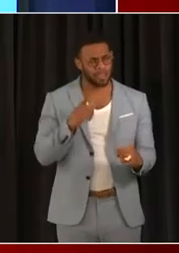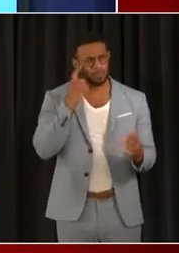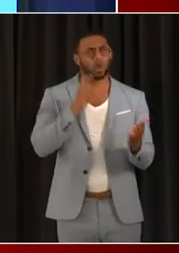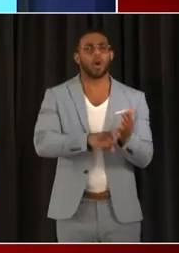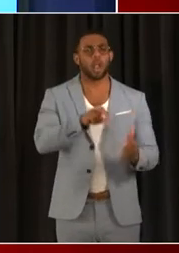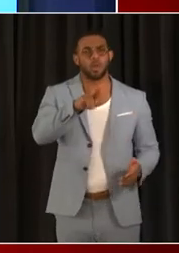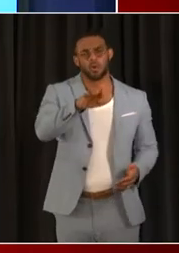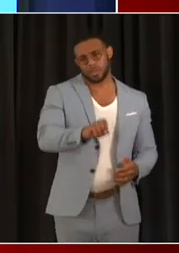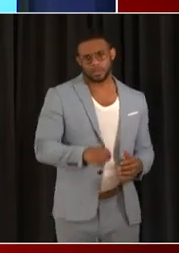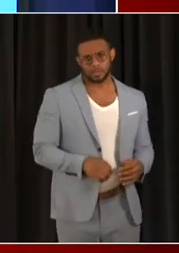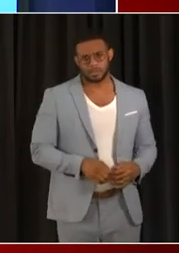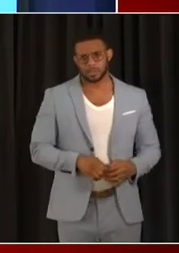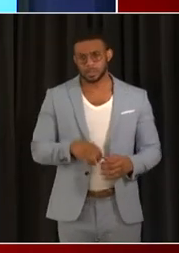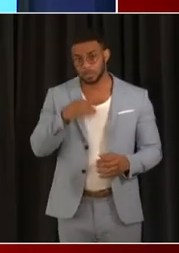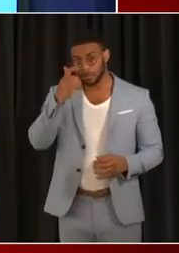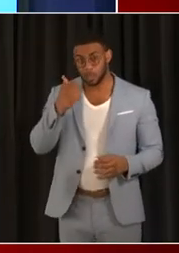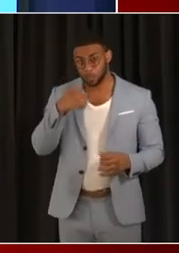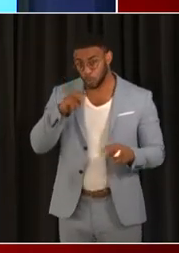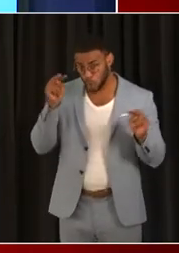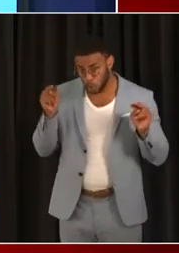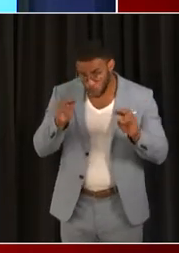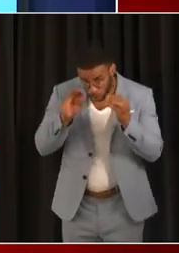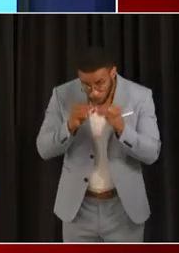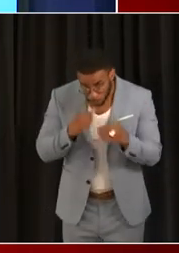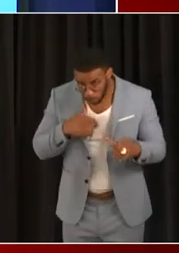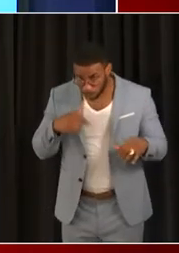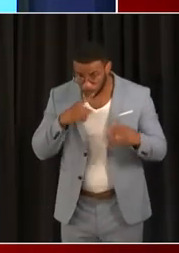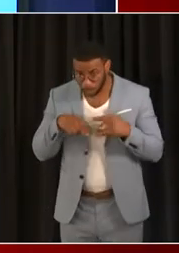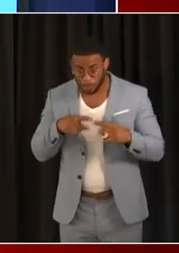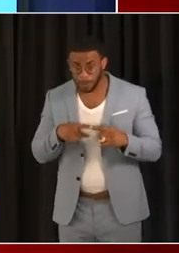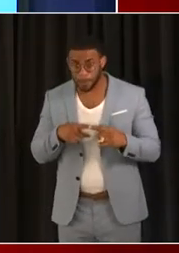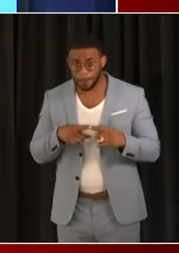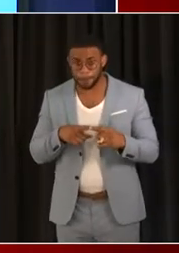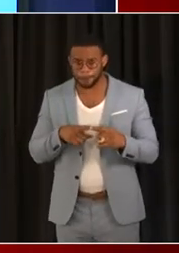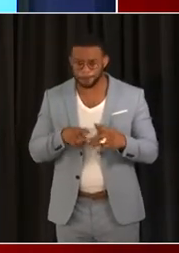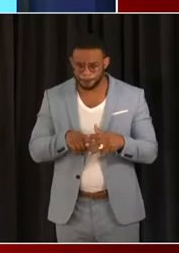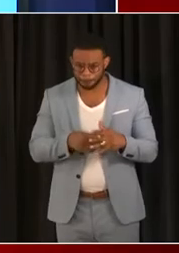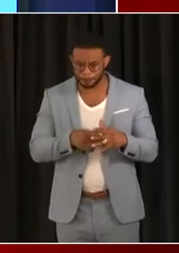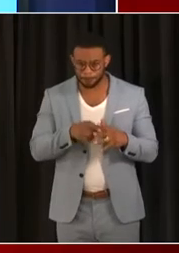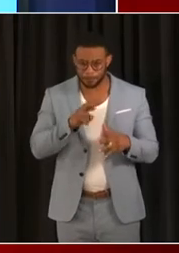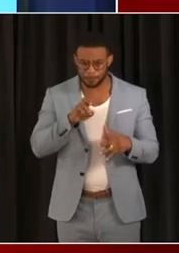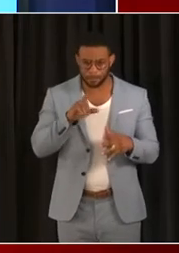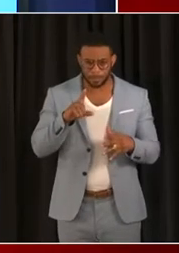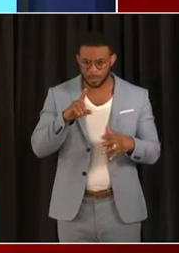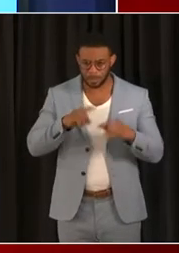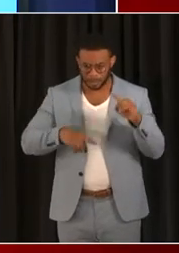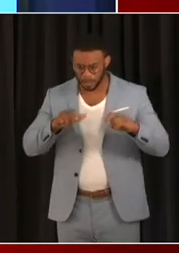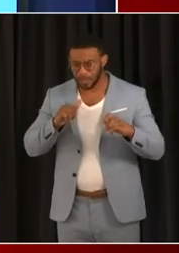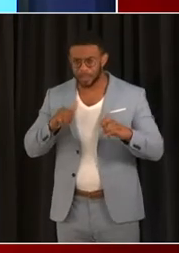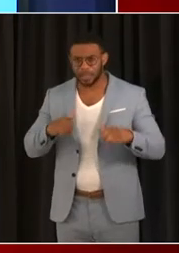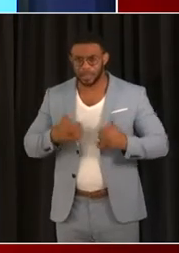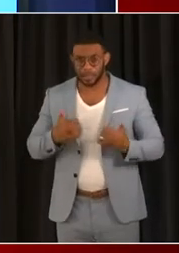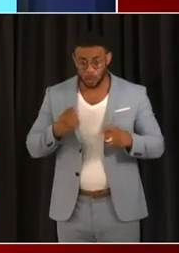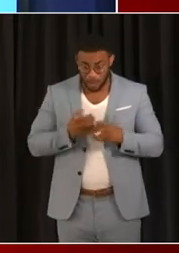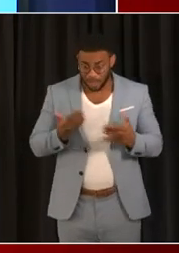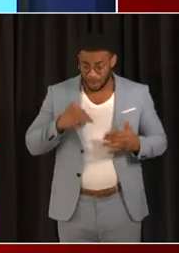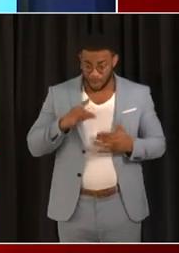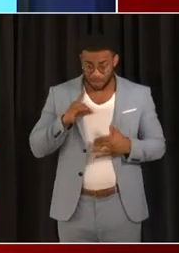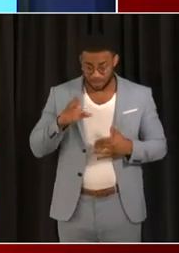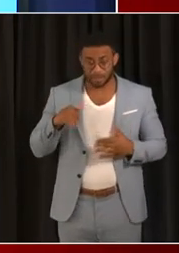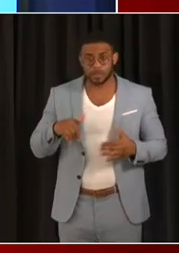have to call out race. Because when you look at the numbers that we've been talking about, the stark racial disparities that exist right here in